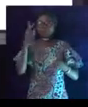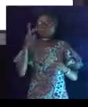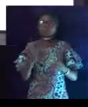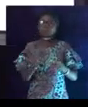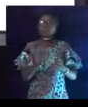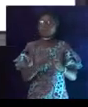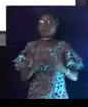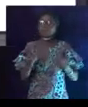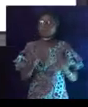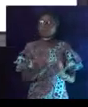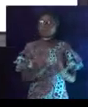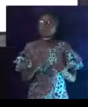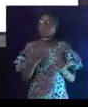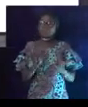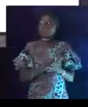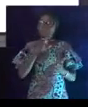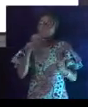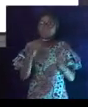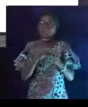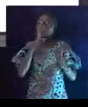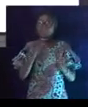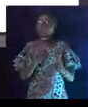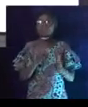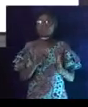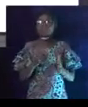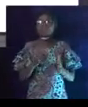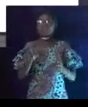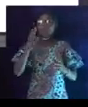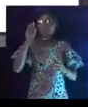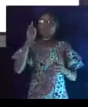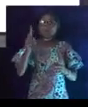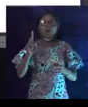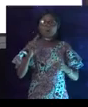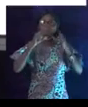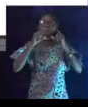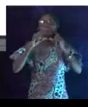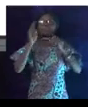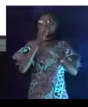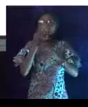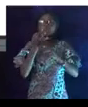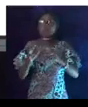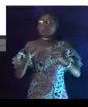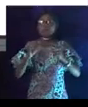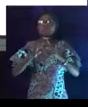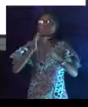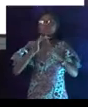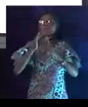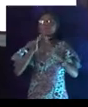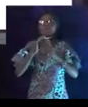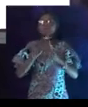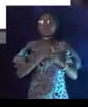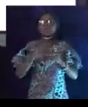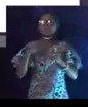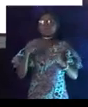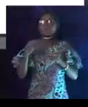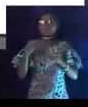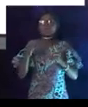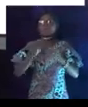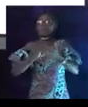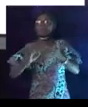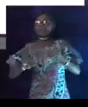degrees Fahrenheit to Celsius. Let's see how that's going to work out. Again, we will begin by writing